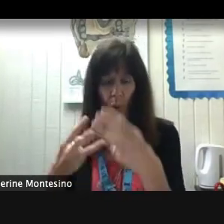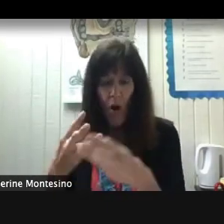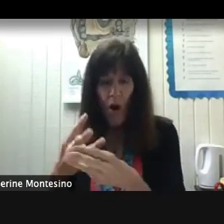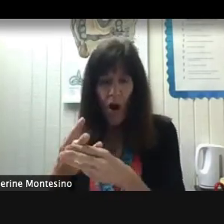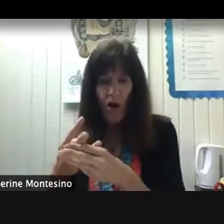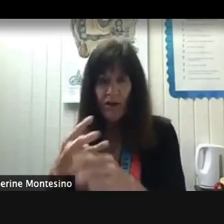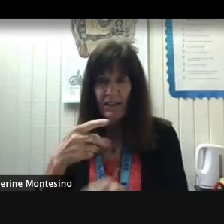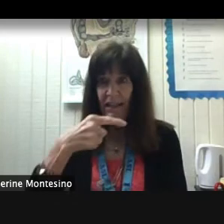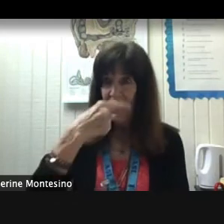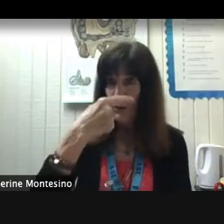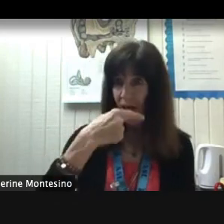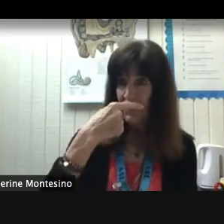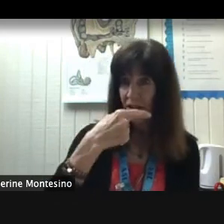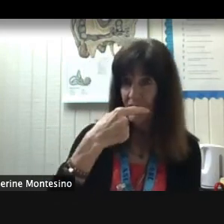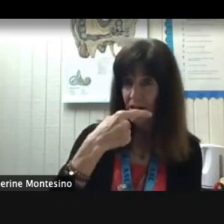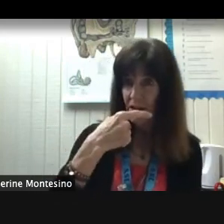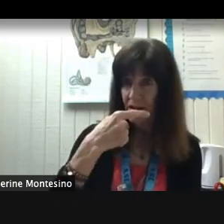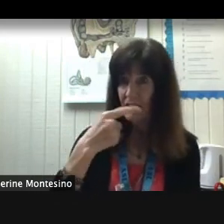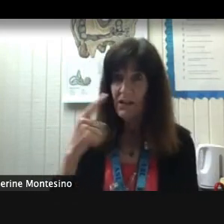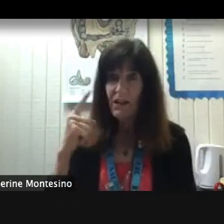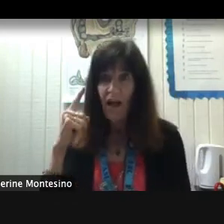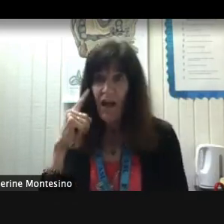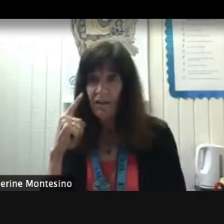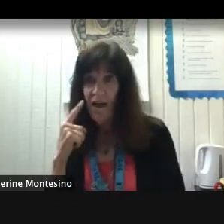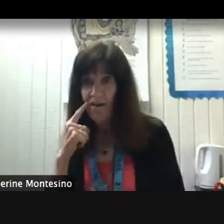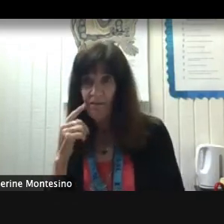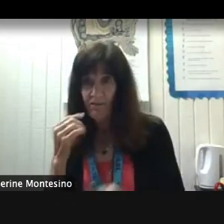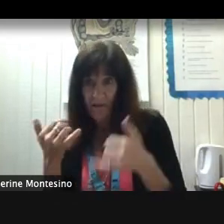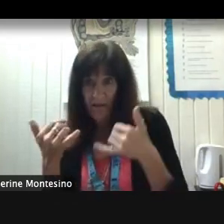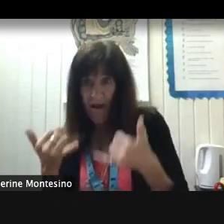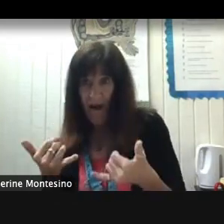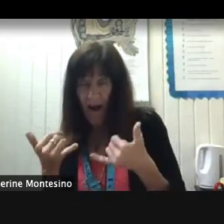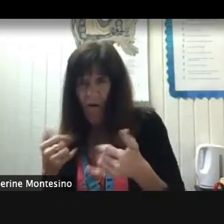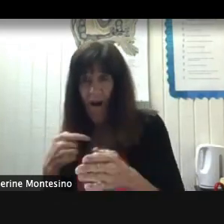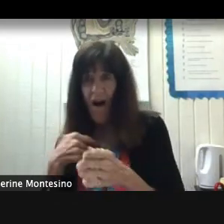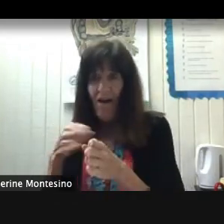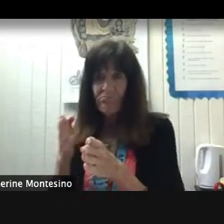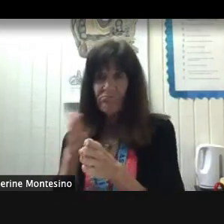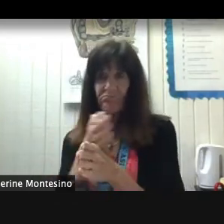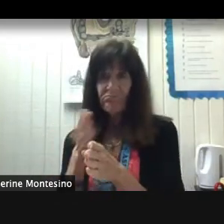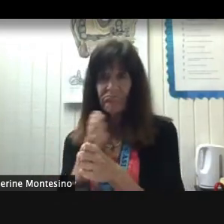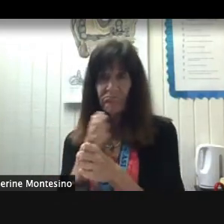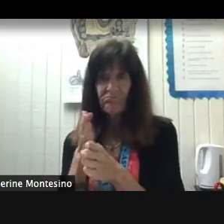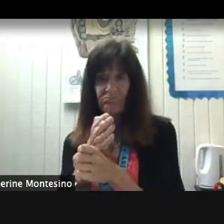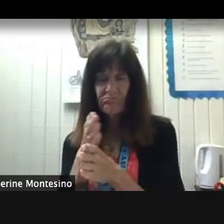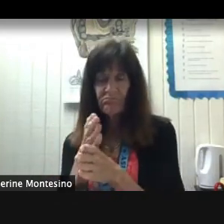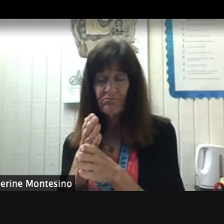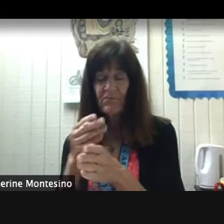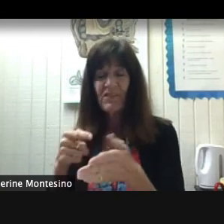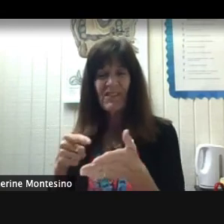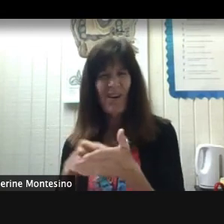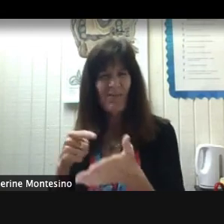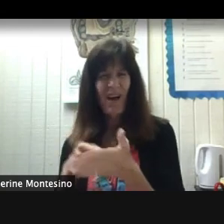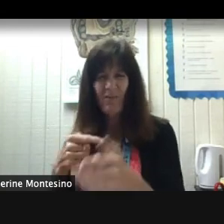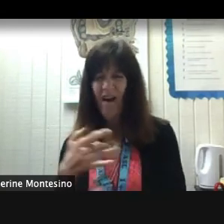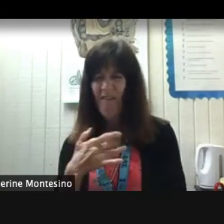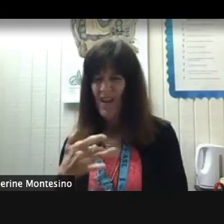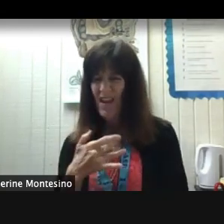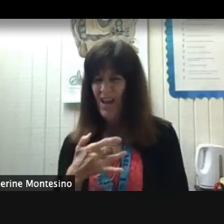Um, I grew up with, um, both worlds. Um, the hearing world